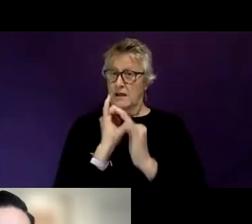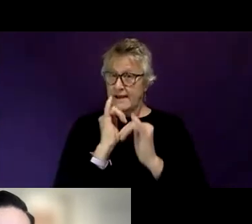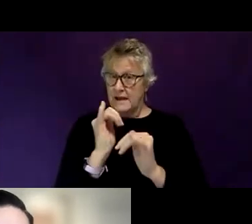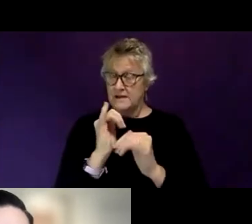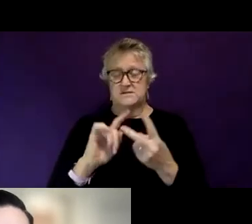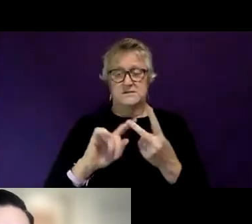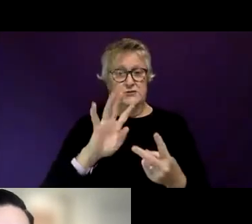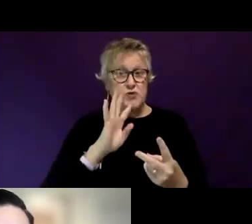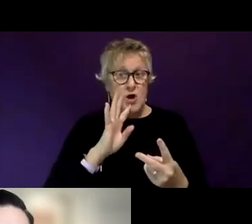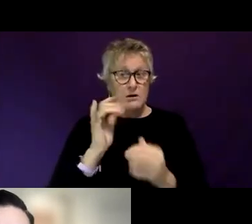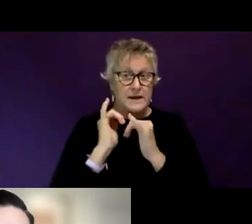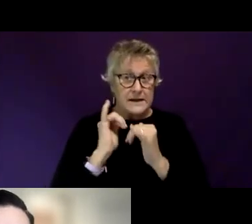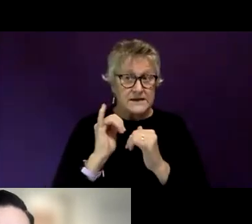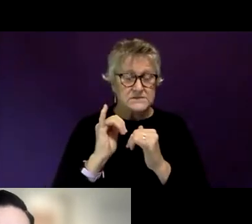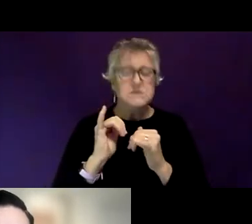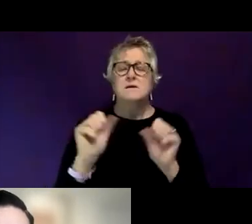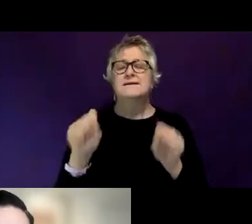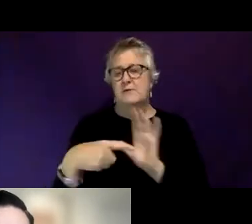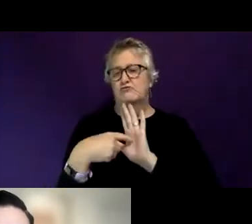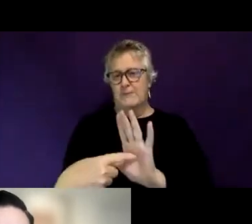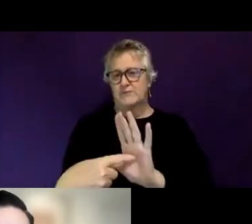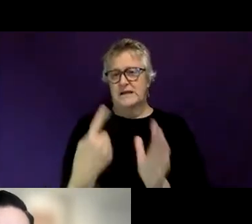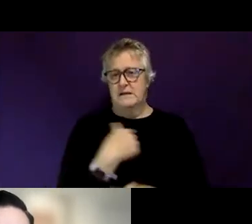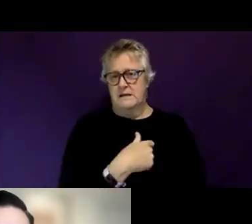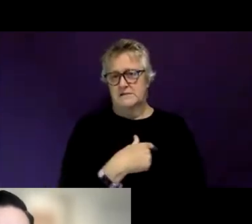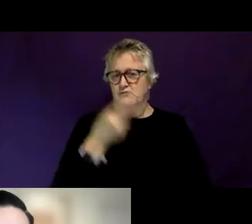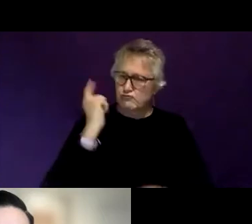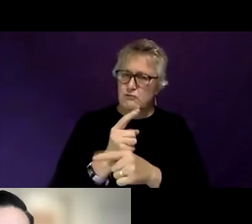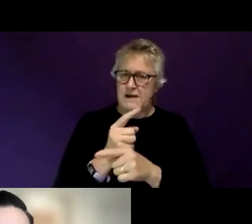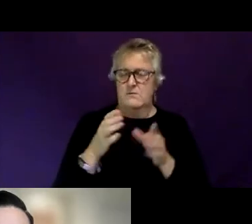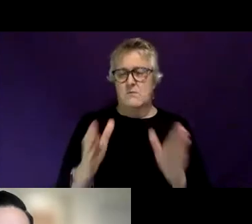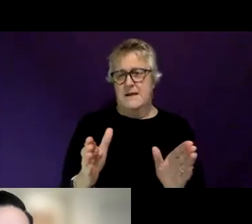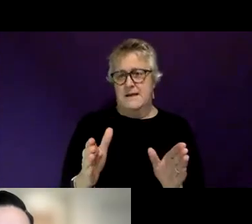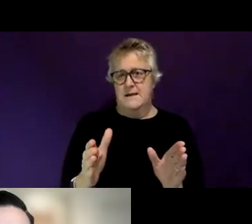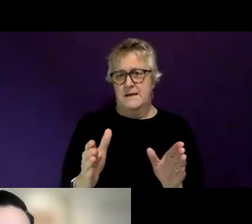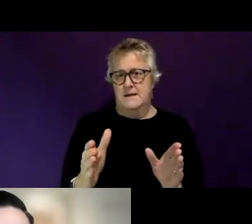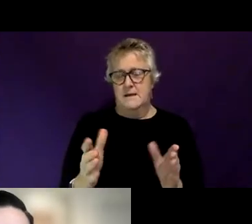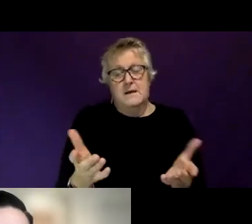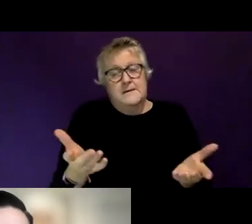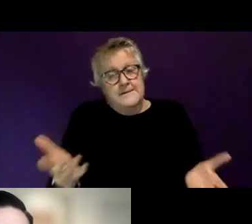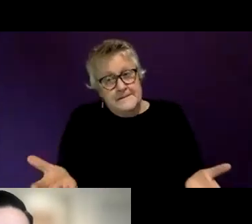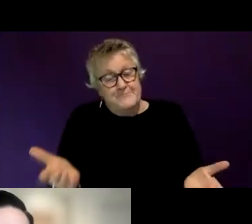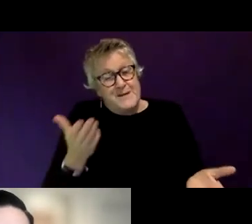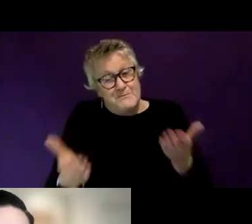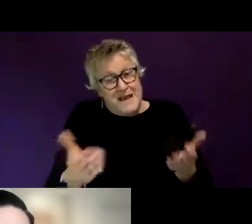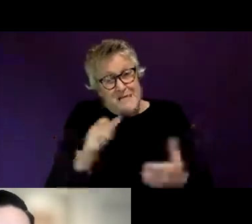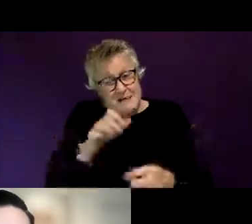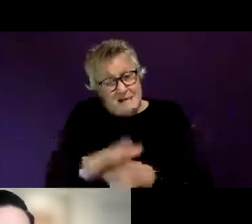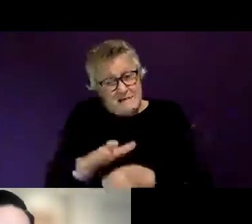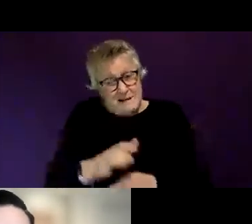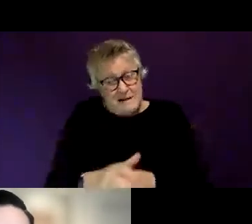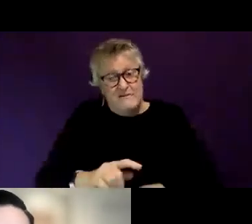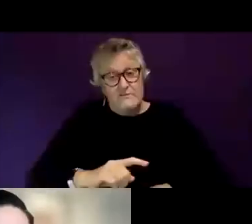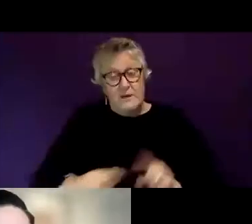know, represent us the right way. And that's something that, you know, it may be lacking, but if you look around